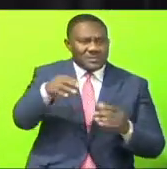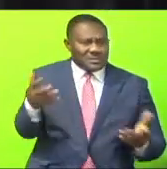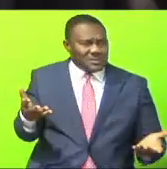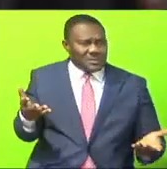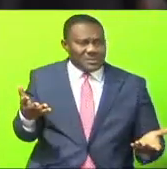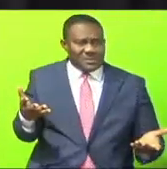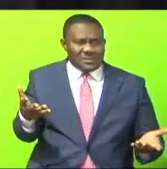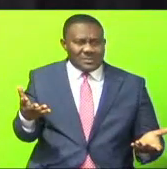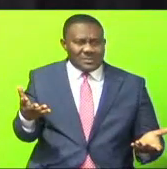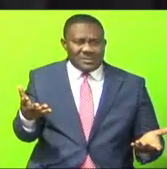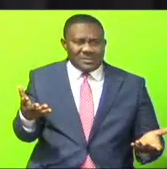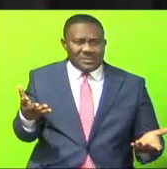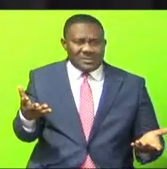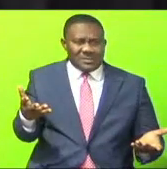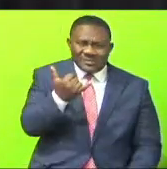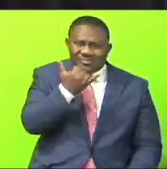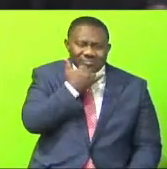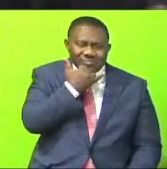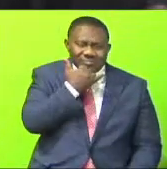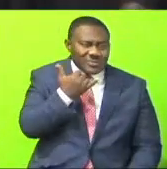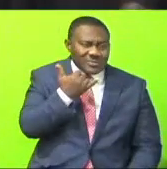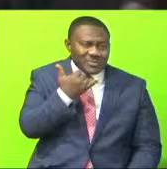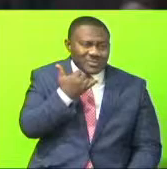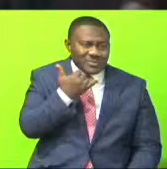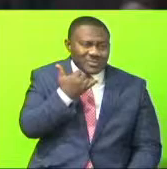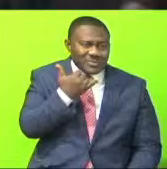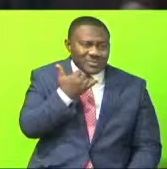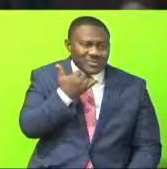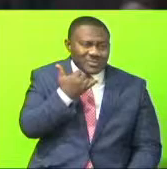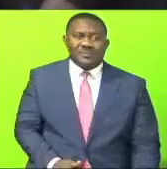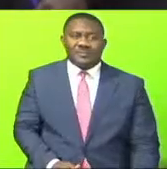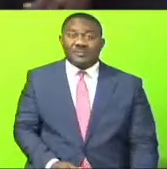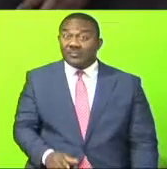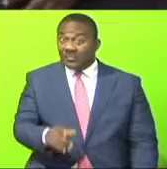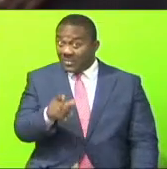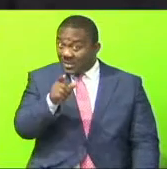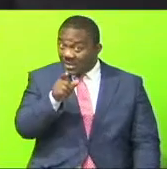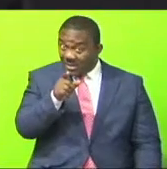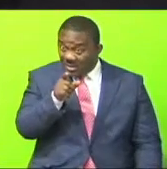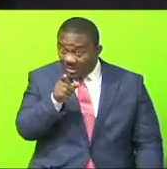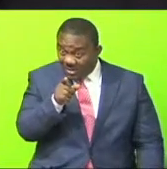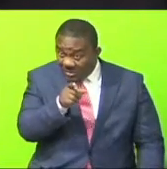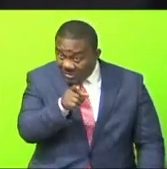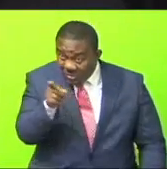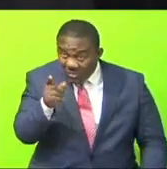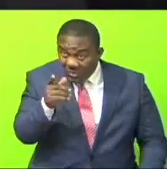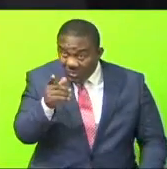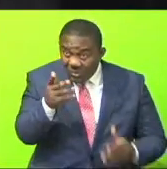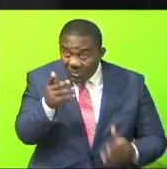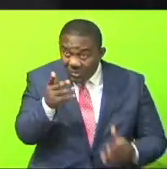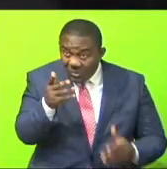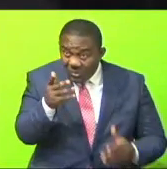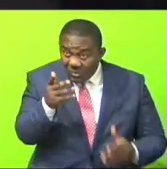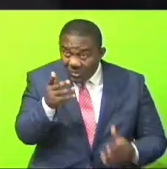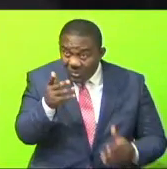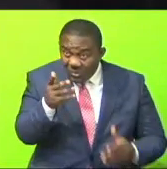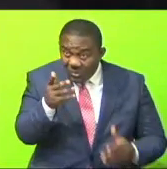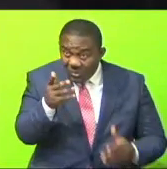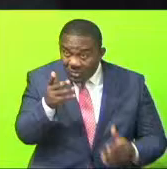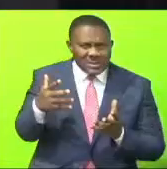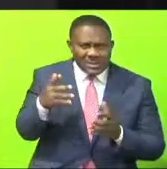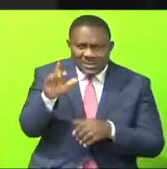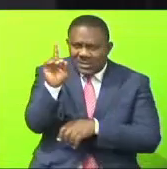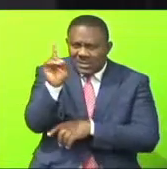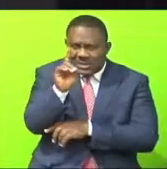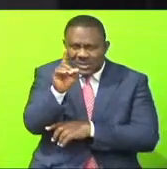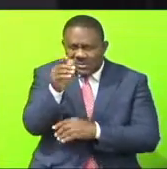That's pathetic. That is very pathetic. If you want to win and be majority, December is staring at you in your face. Why